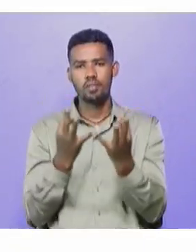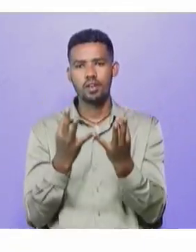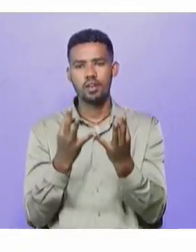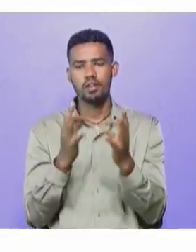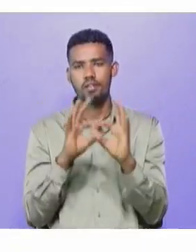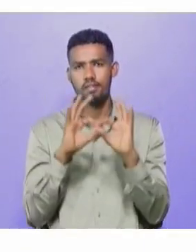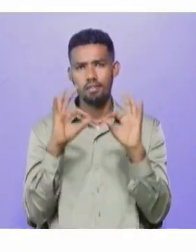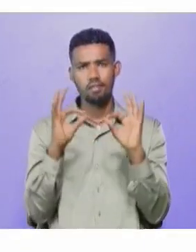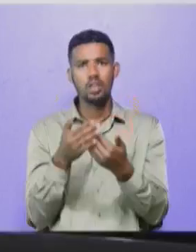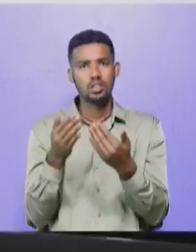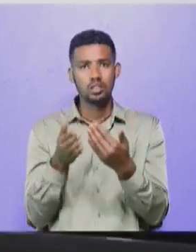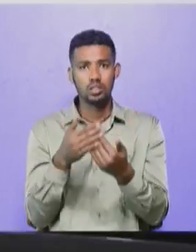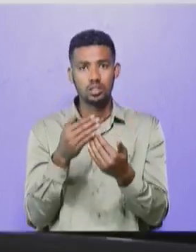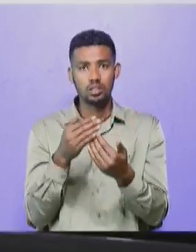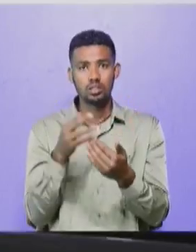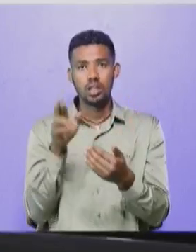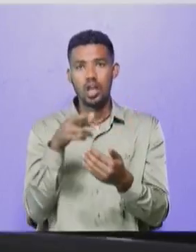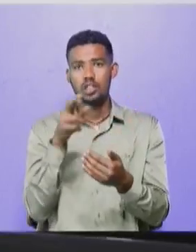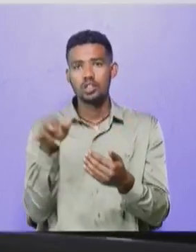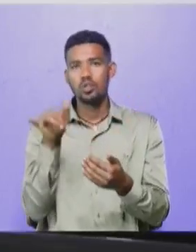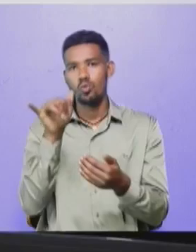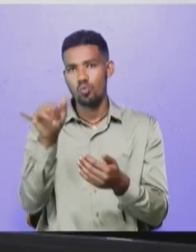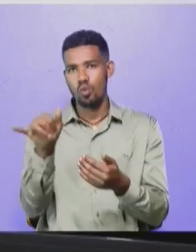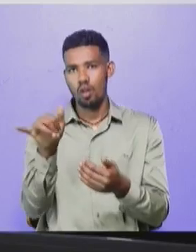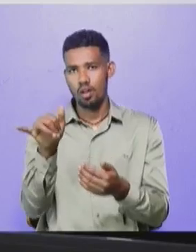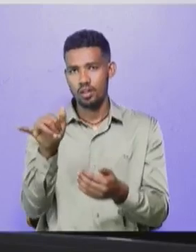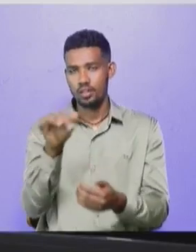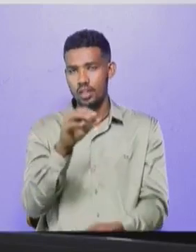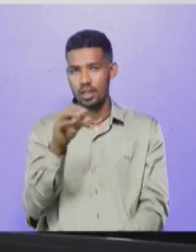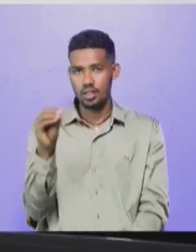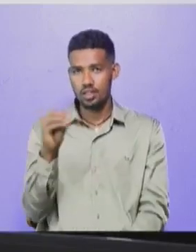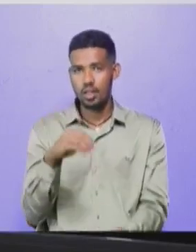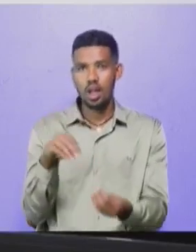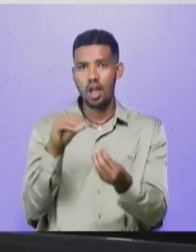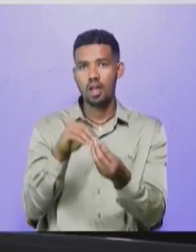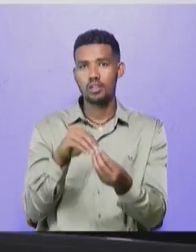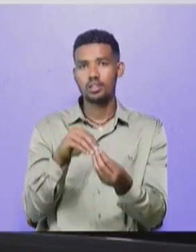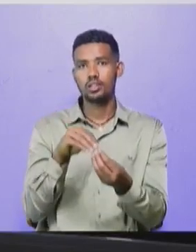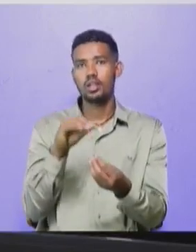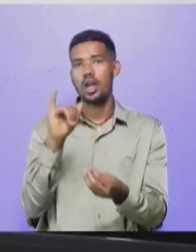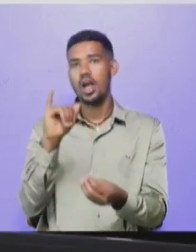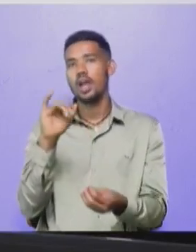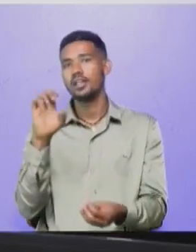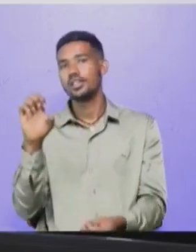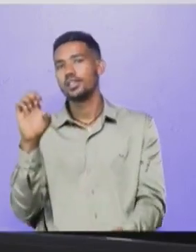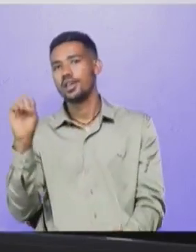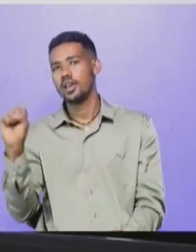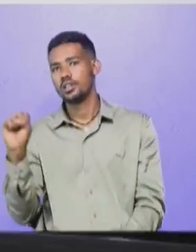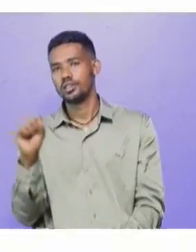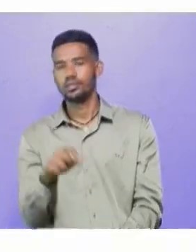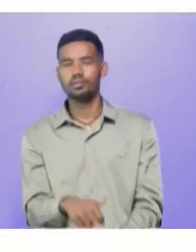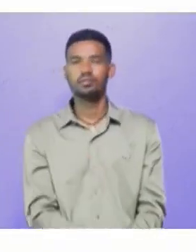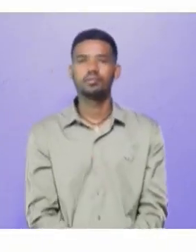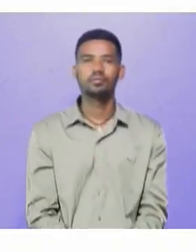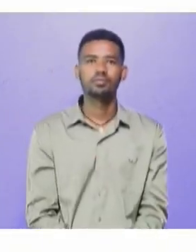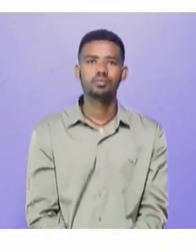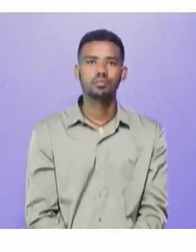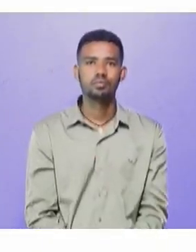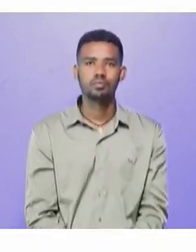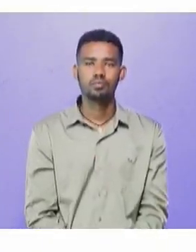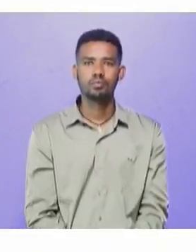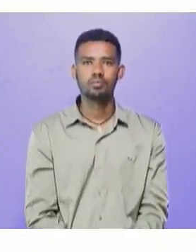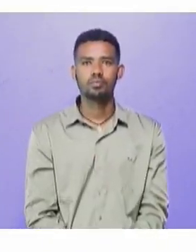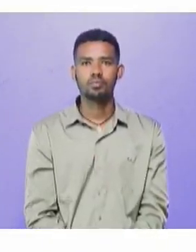Family. So easily cancel Y and add IES. Family.